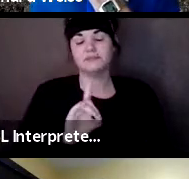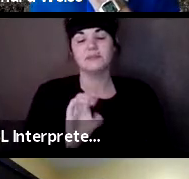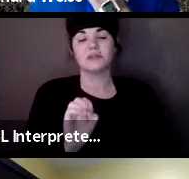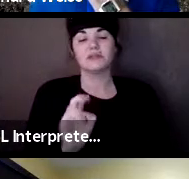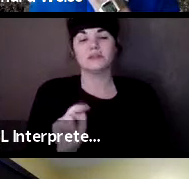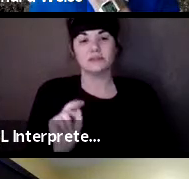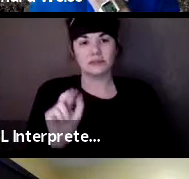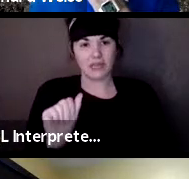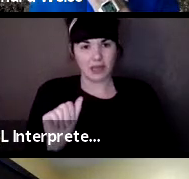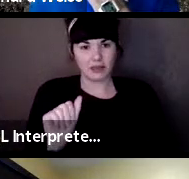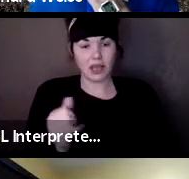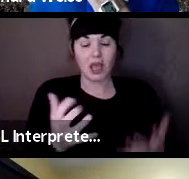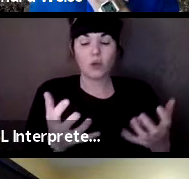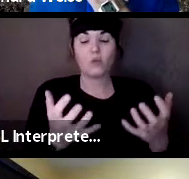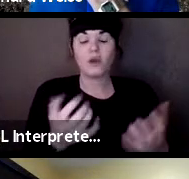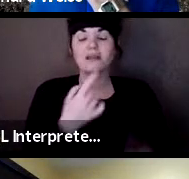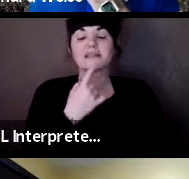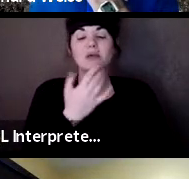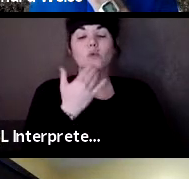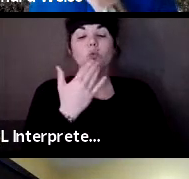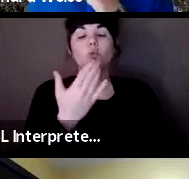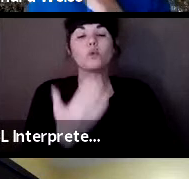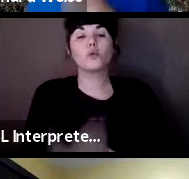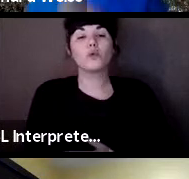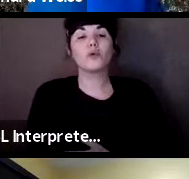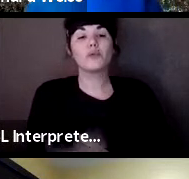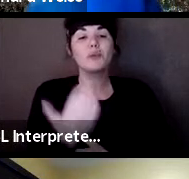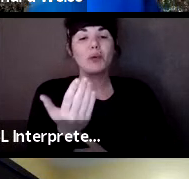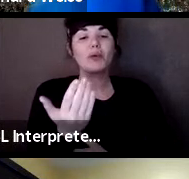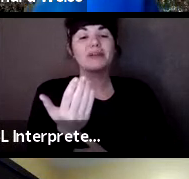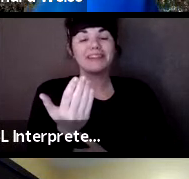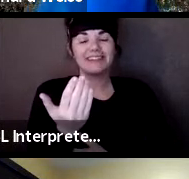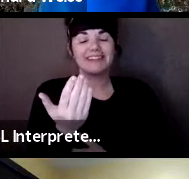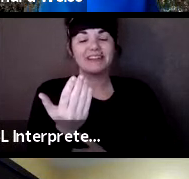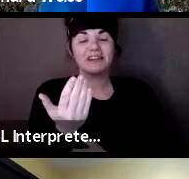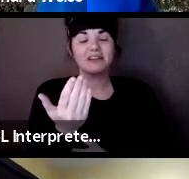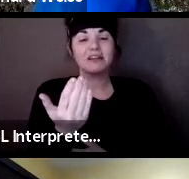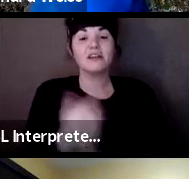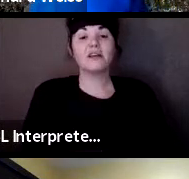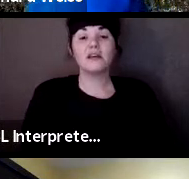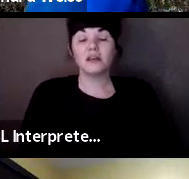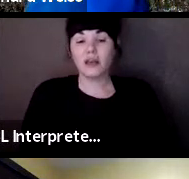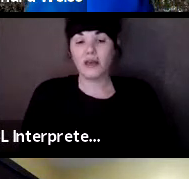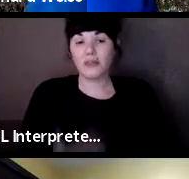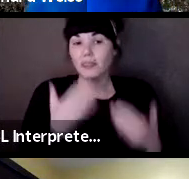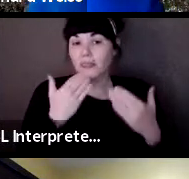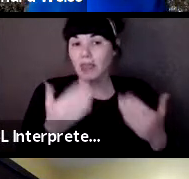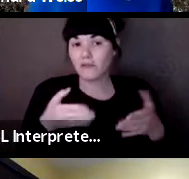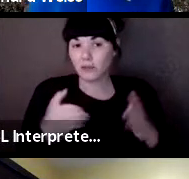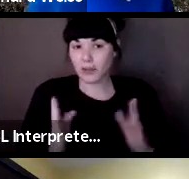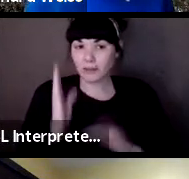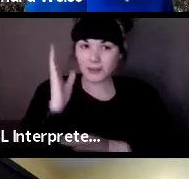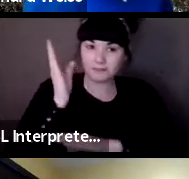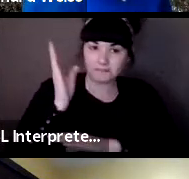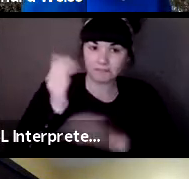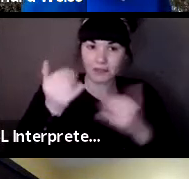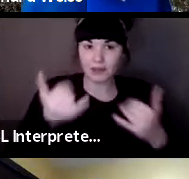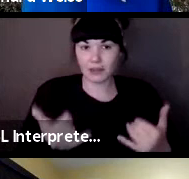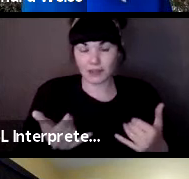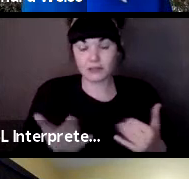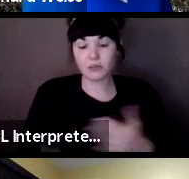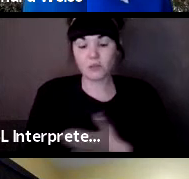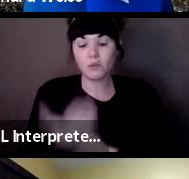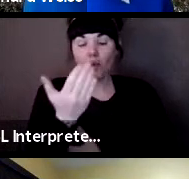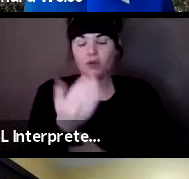I want to just say good morning to everyone, and I thank you for hearing my comments this morning. There are 2 things I will